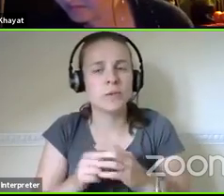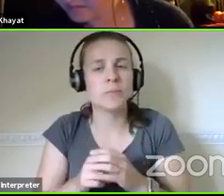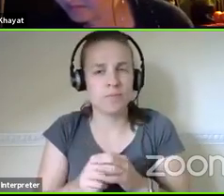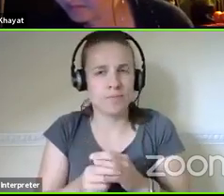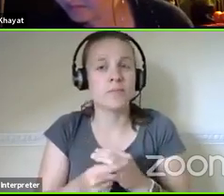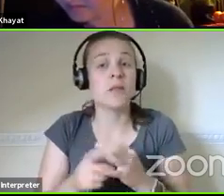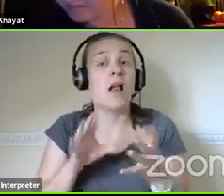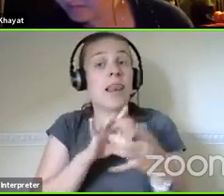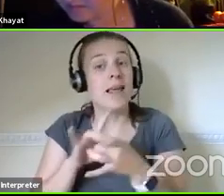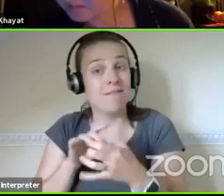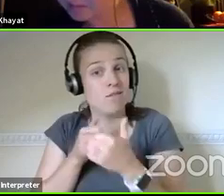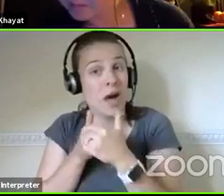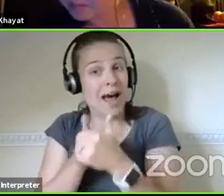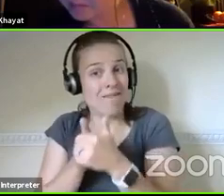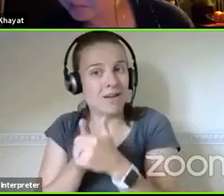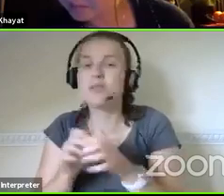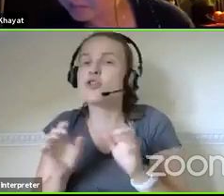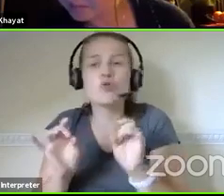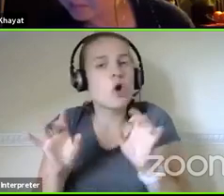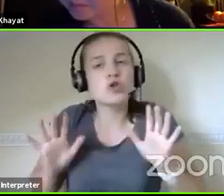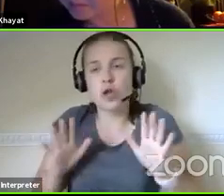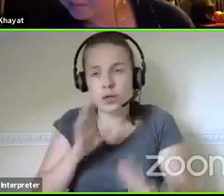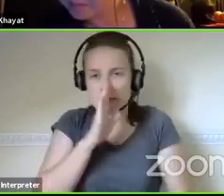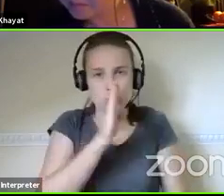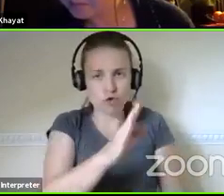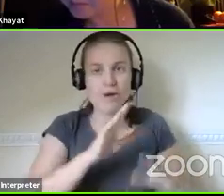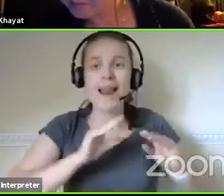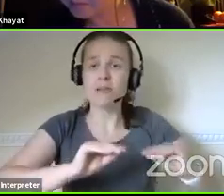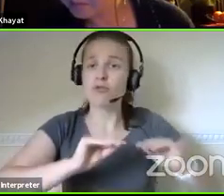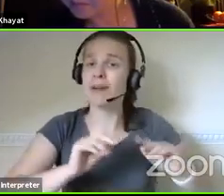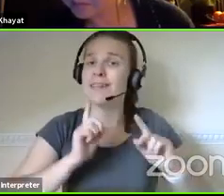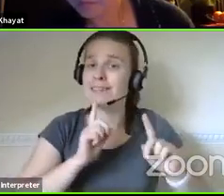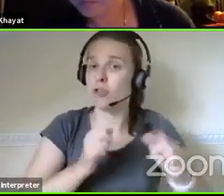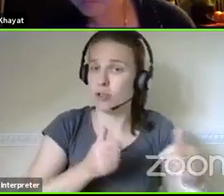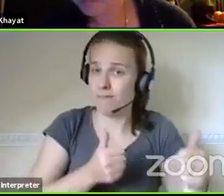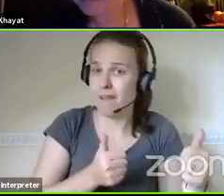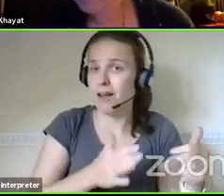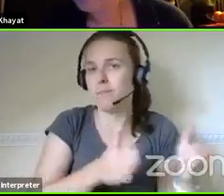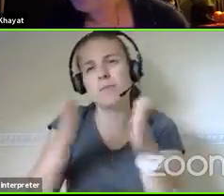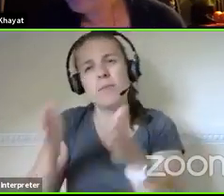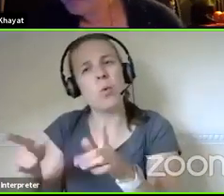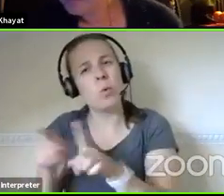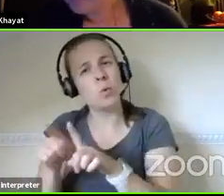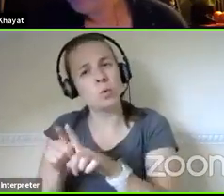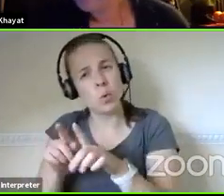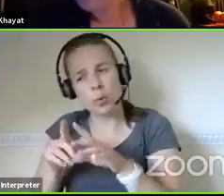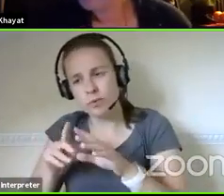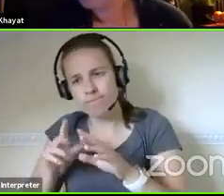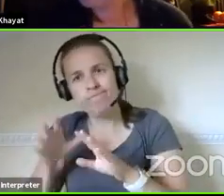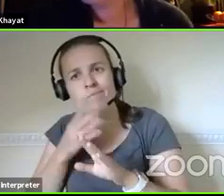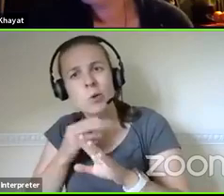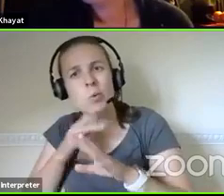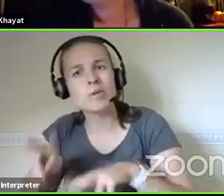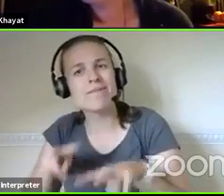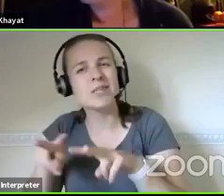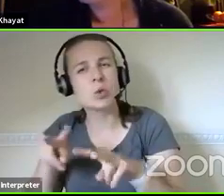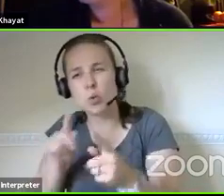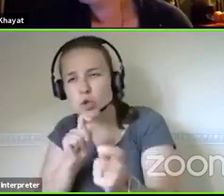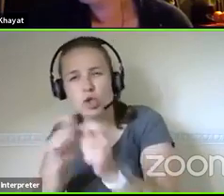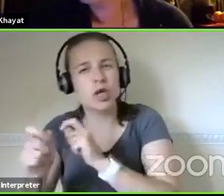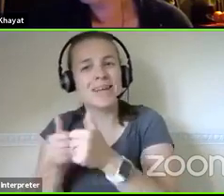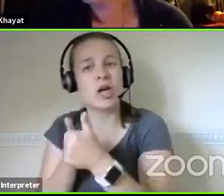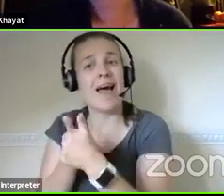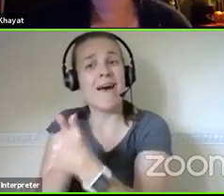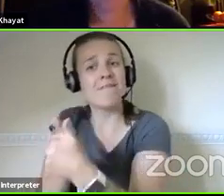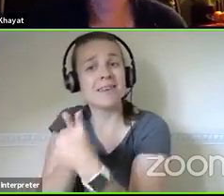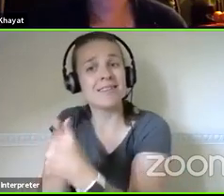advocacy purposes. So not just using them for directly training teachers, but how you could use them to bring about change in advocacy. So